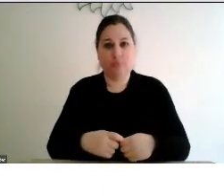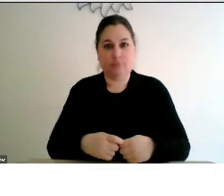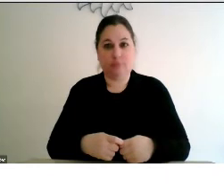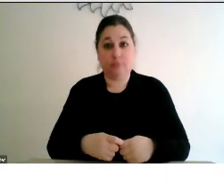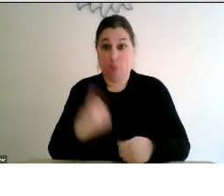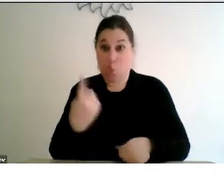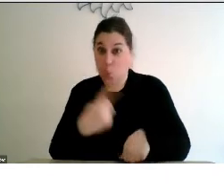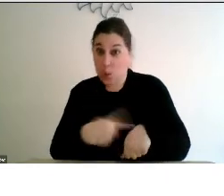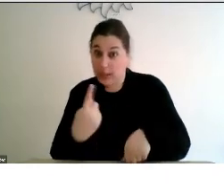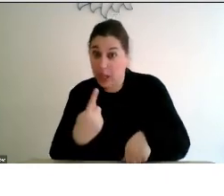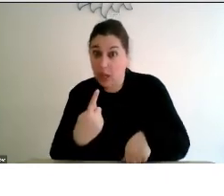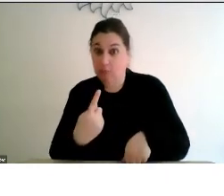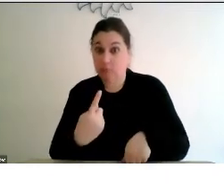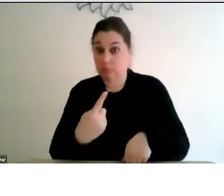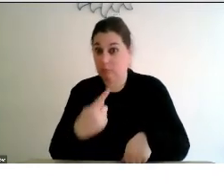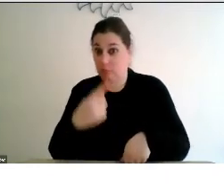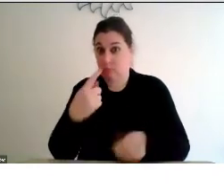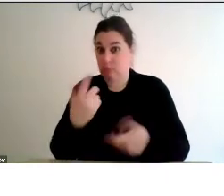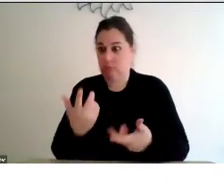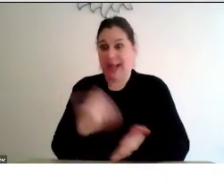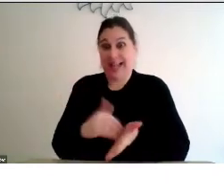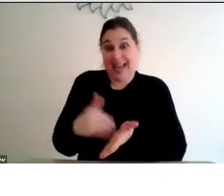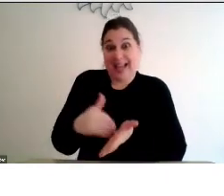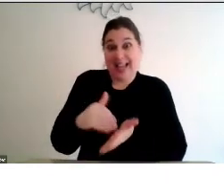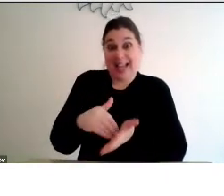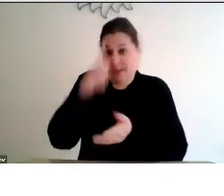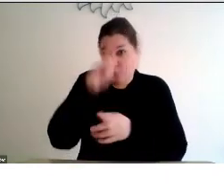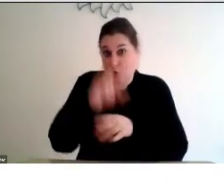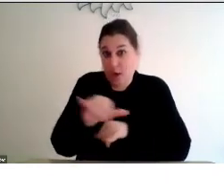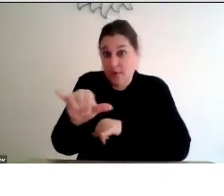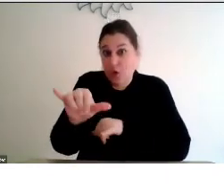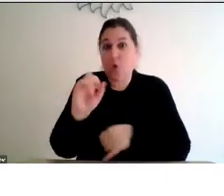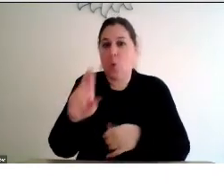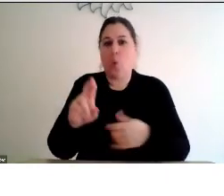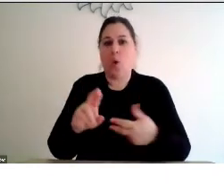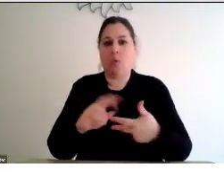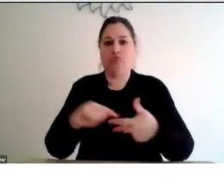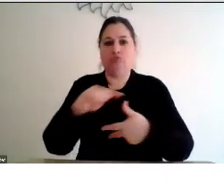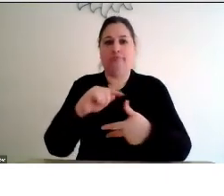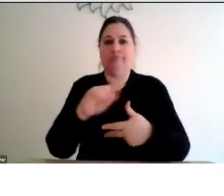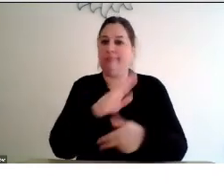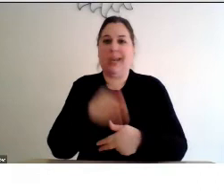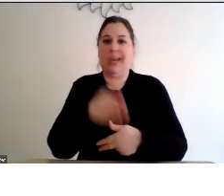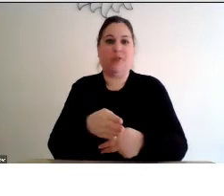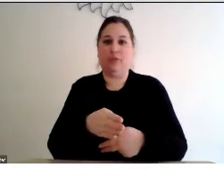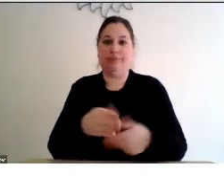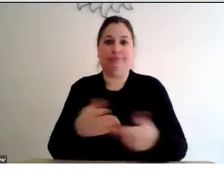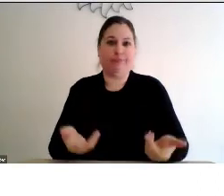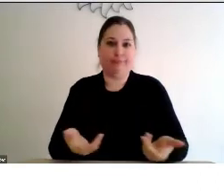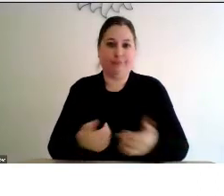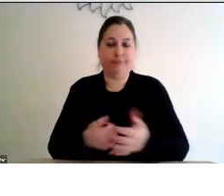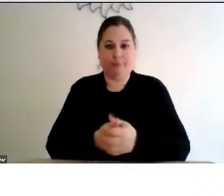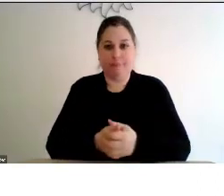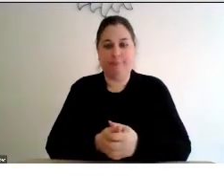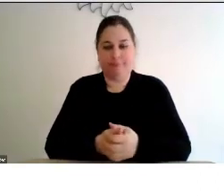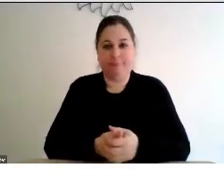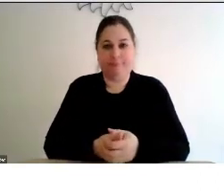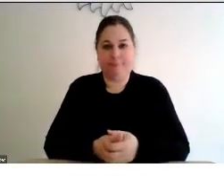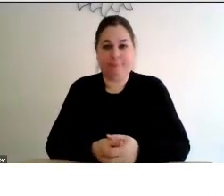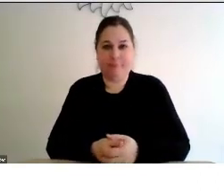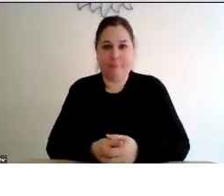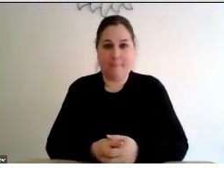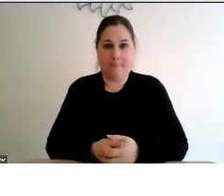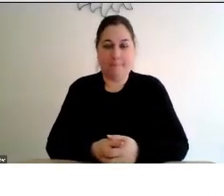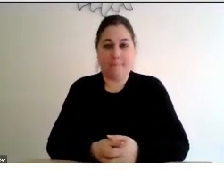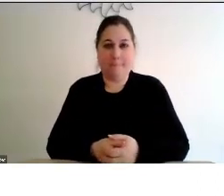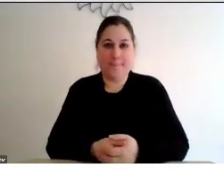all lines intersect, not all lines cross. That is why you can have no solution or an infinite amount of